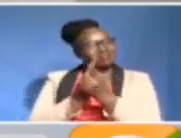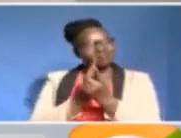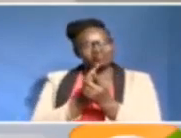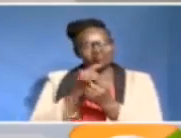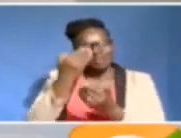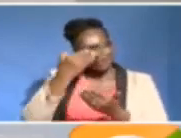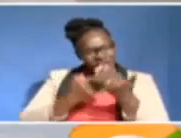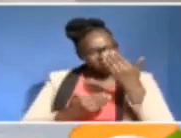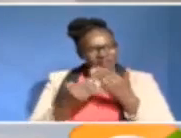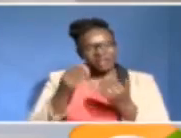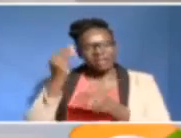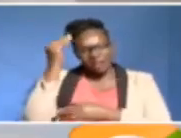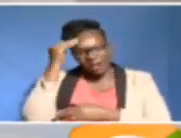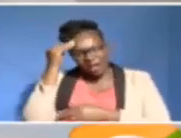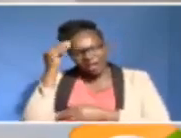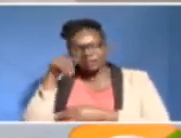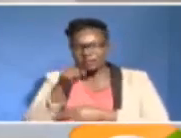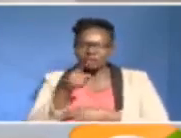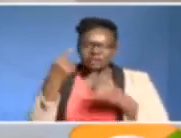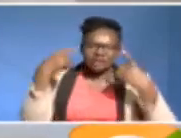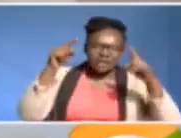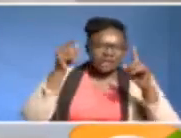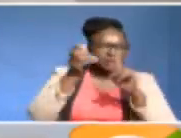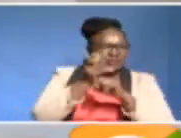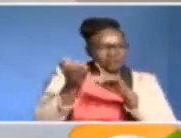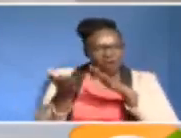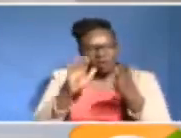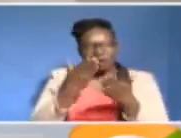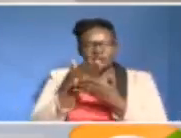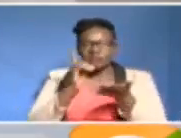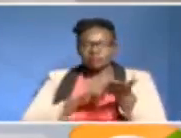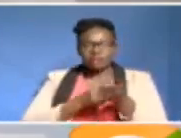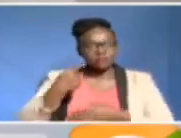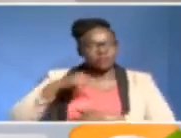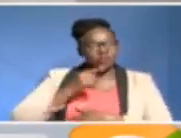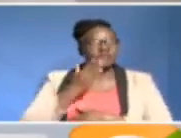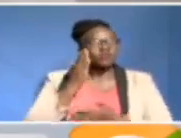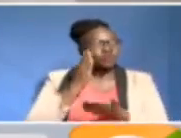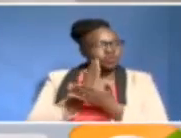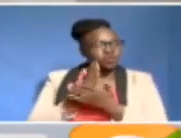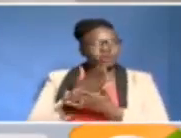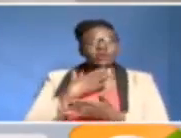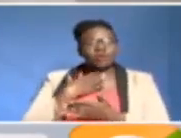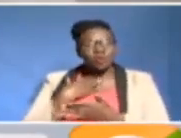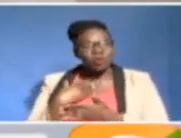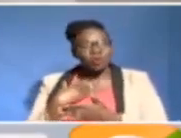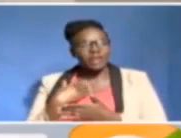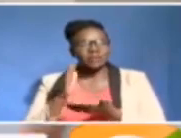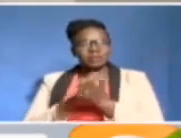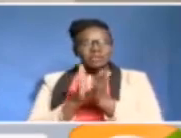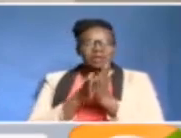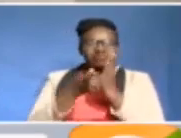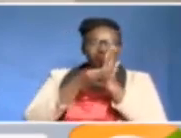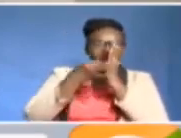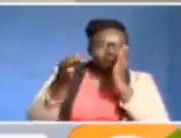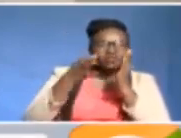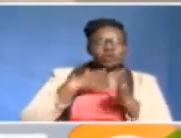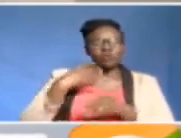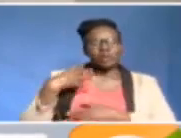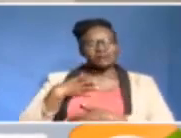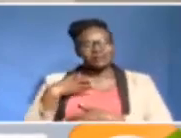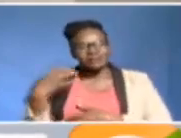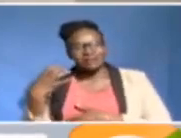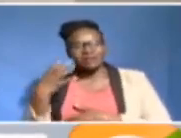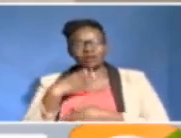to know how they did it. Yeah. Because most of the time we really want Nicki Minaj's life, we want Cardi B's life.